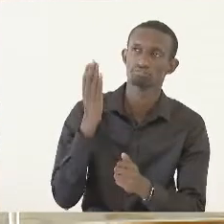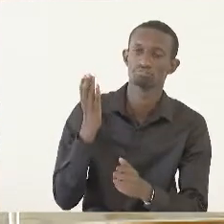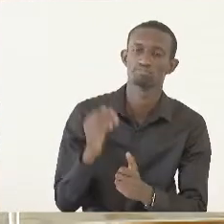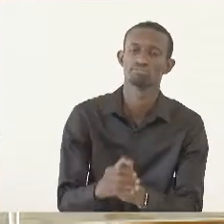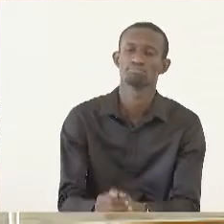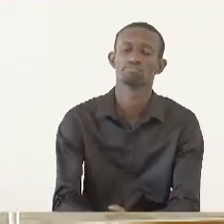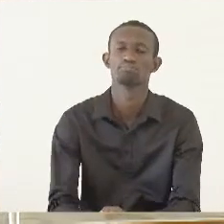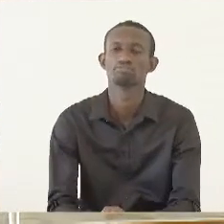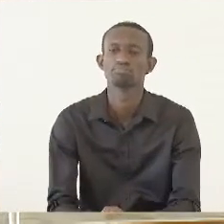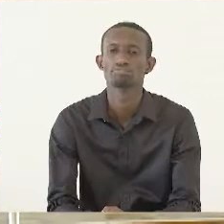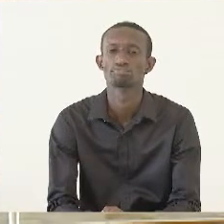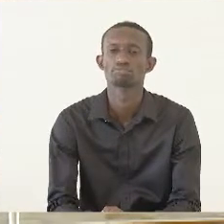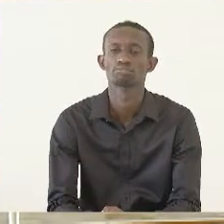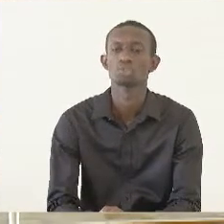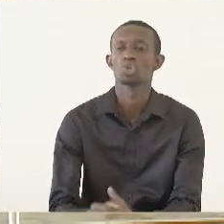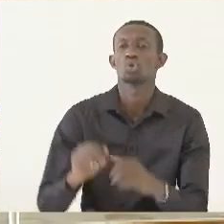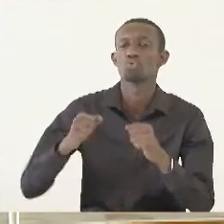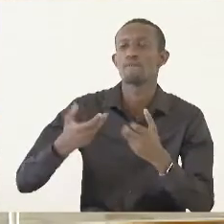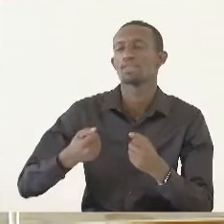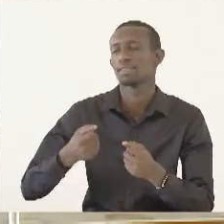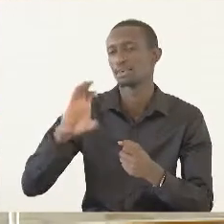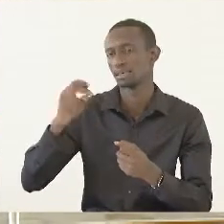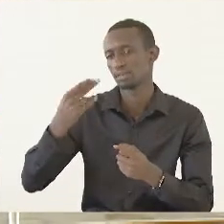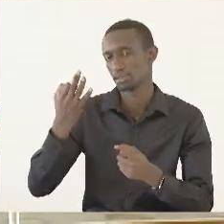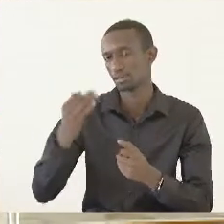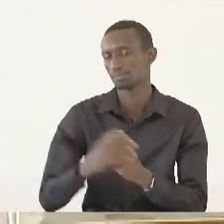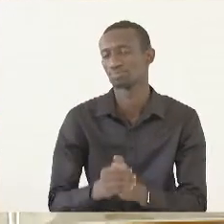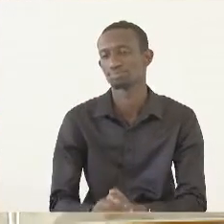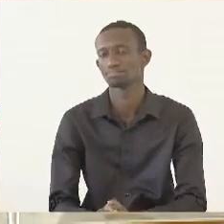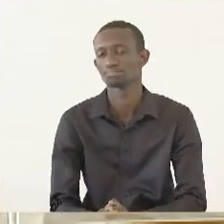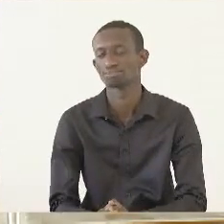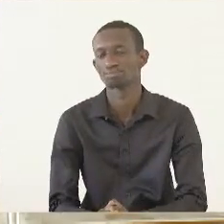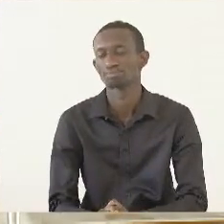you may have methyl group. You may have